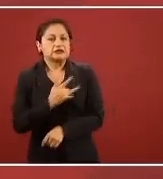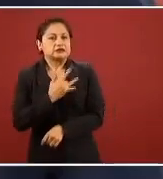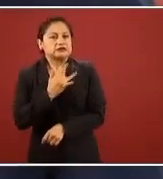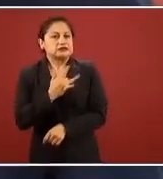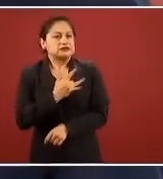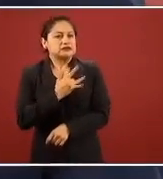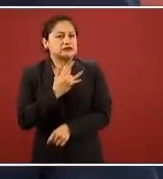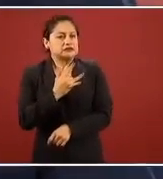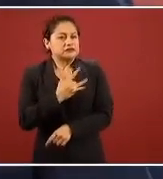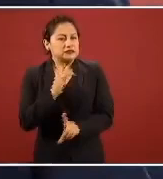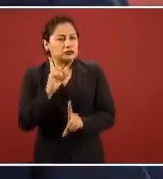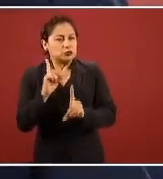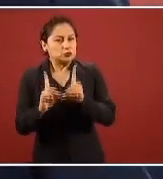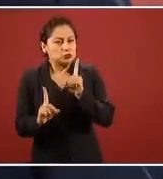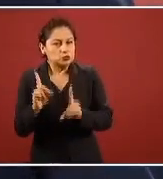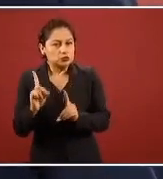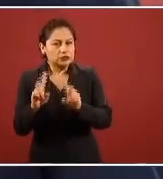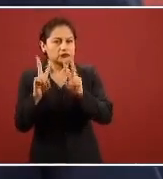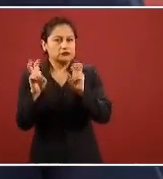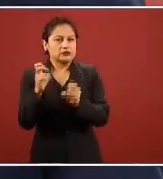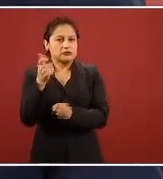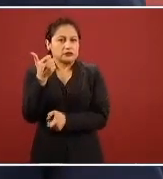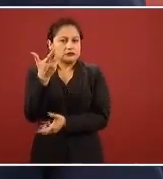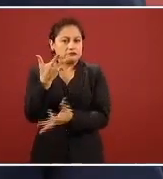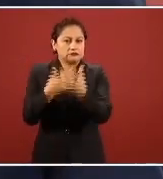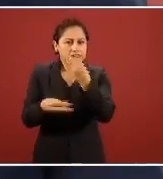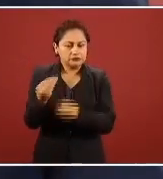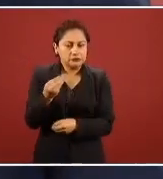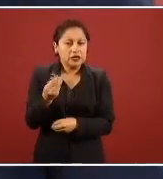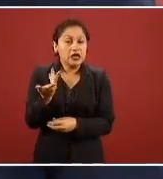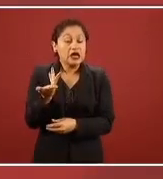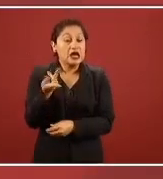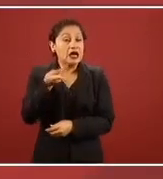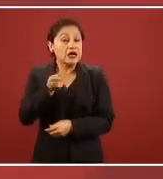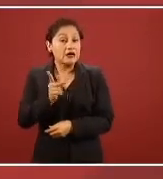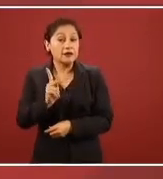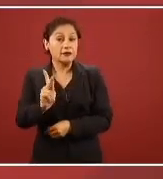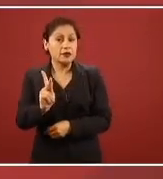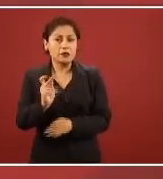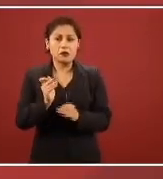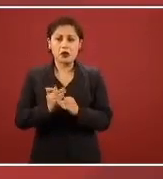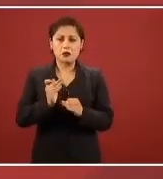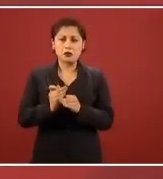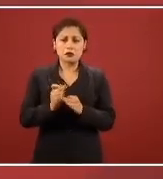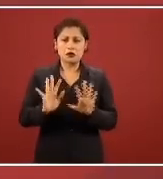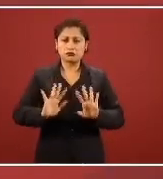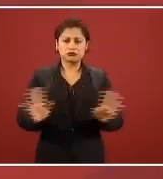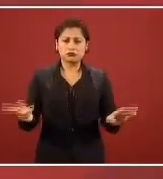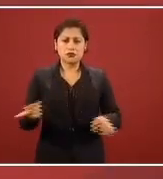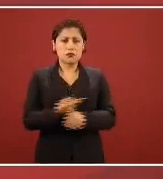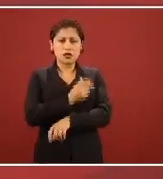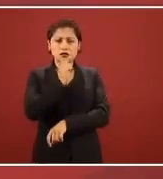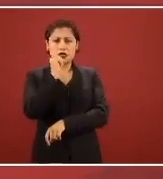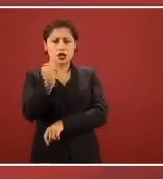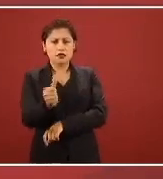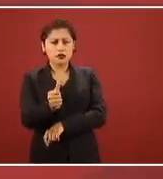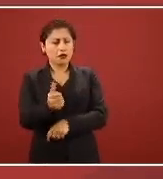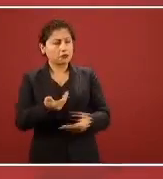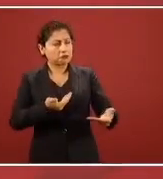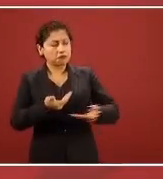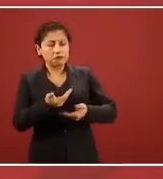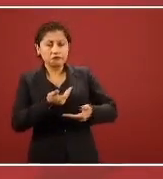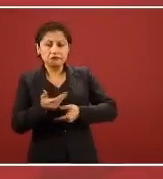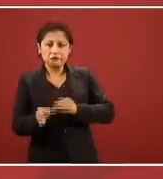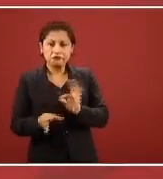uncertainty financially. Something that does not exist. Hay un ambiente de confianza. We have an ambience of